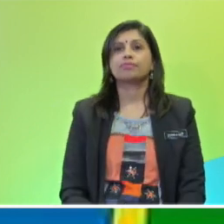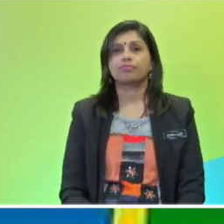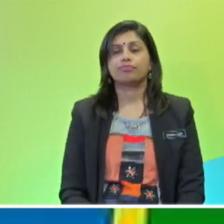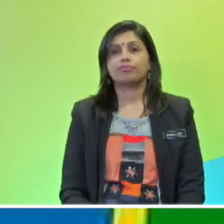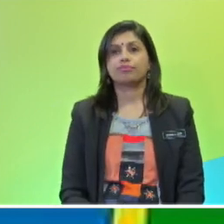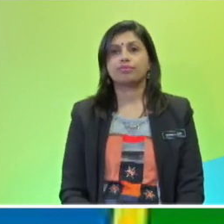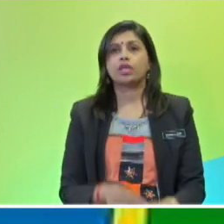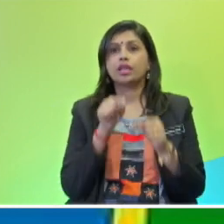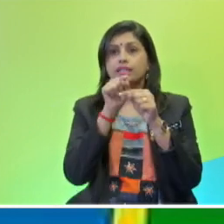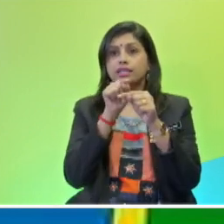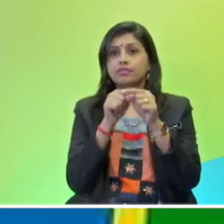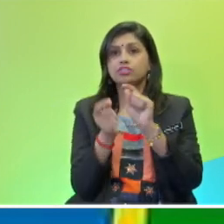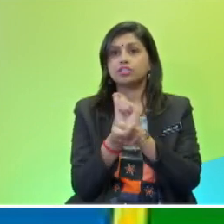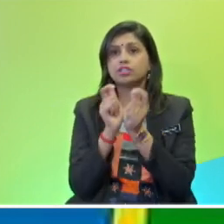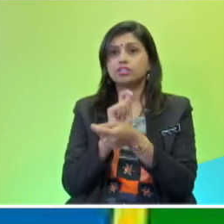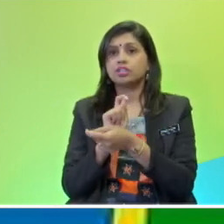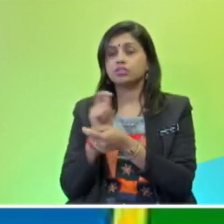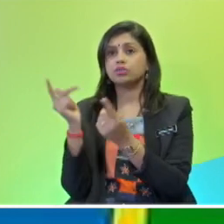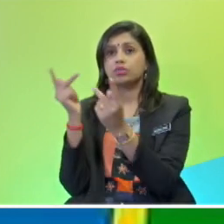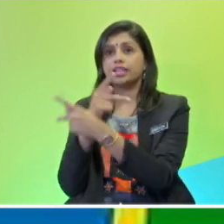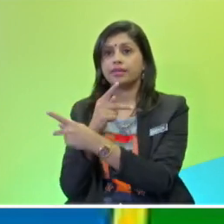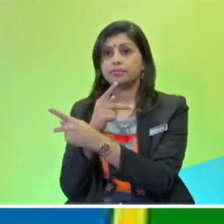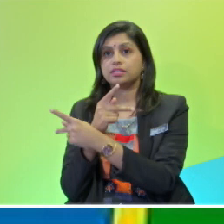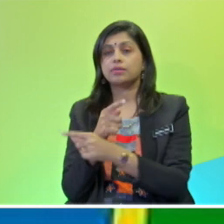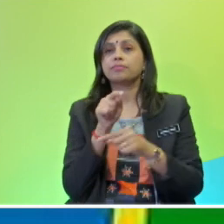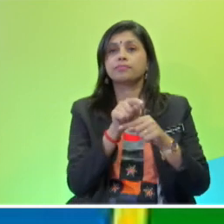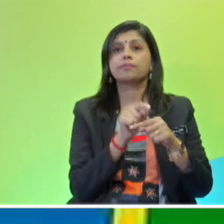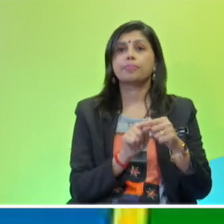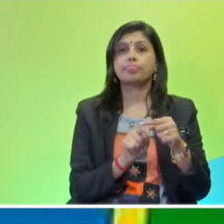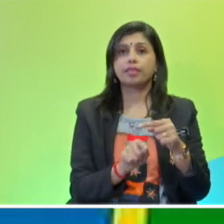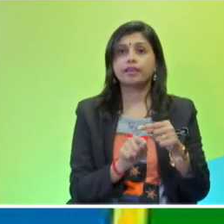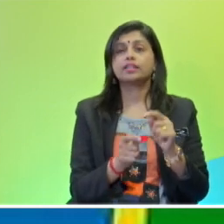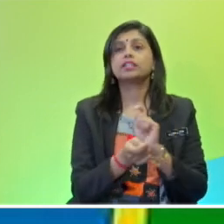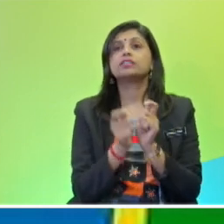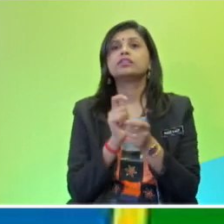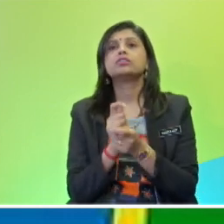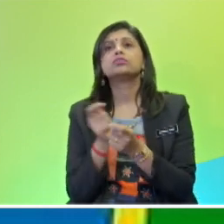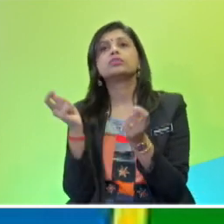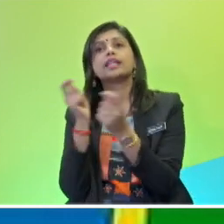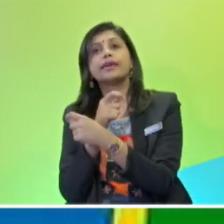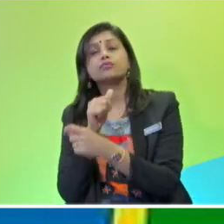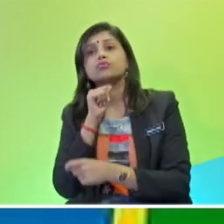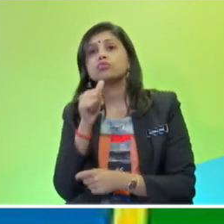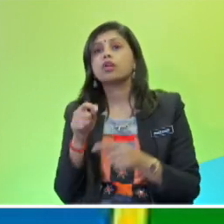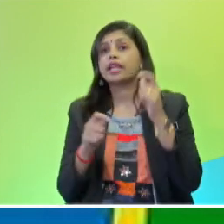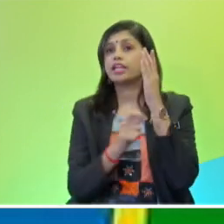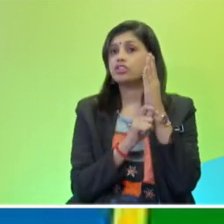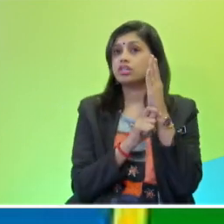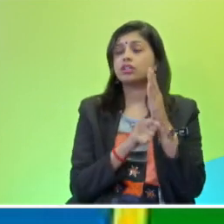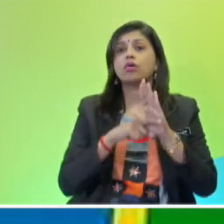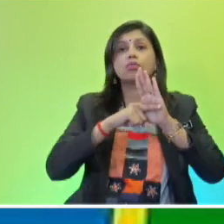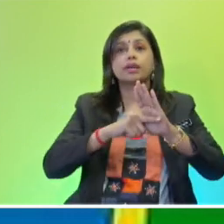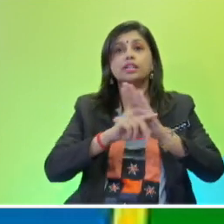to multiplication. Remember, you must change it to multiplication only, not subtraction, not addition. Alright. And